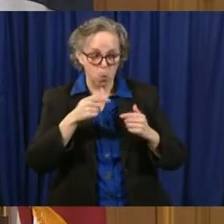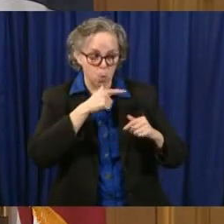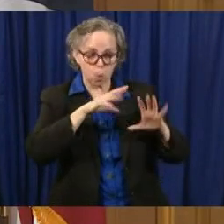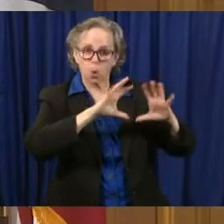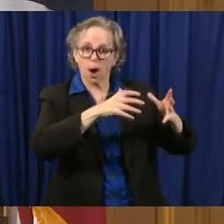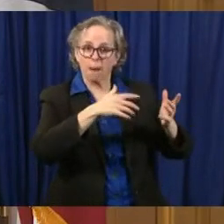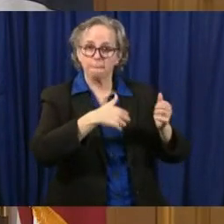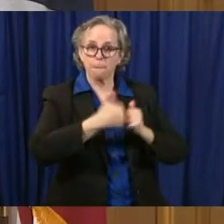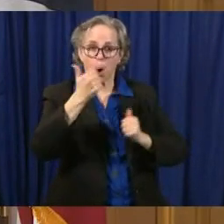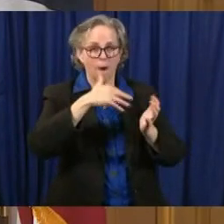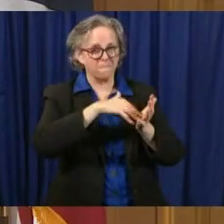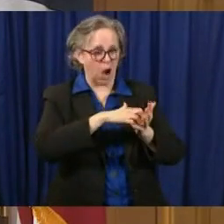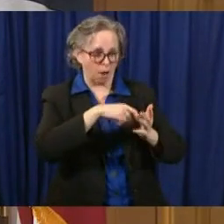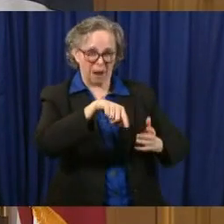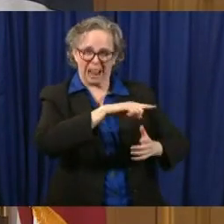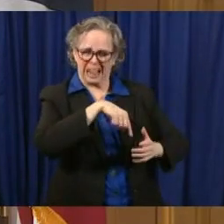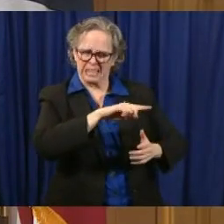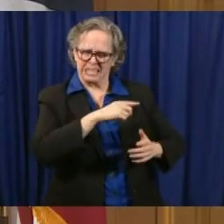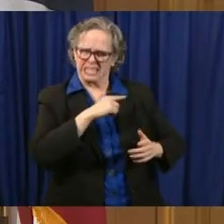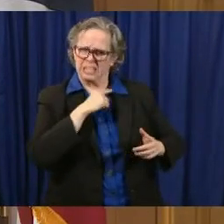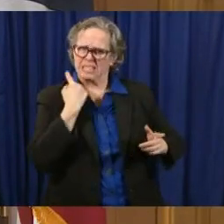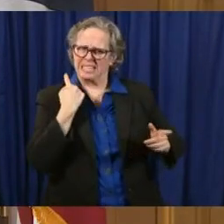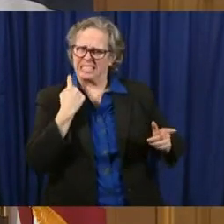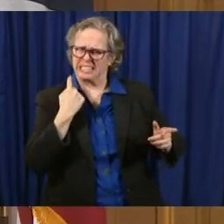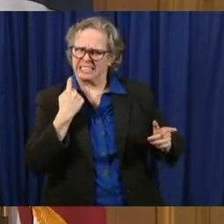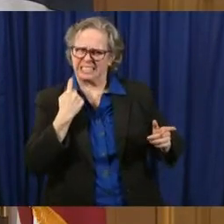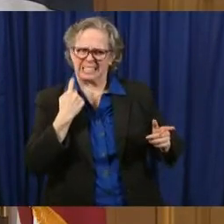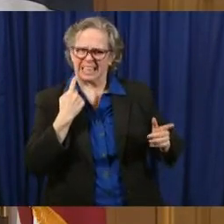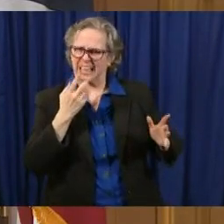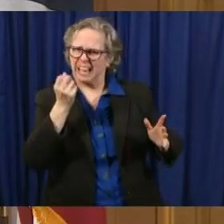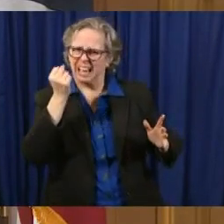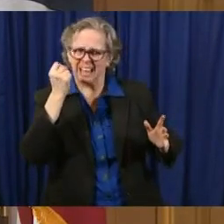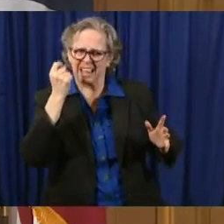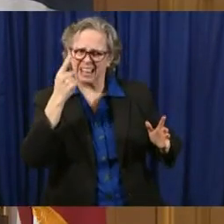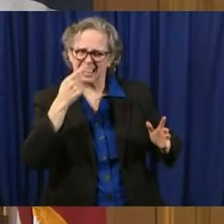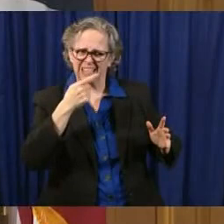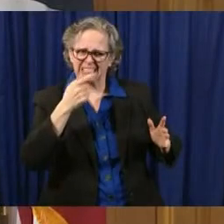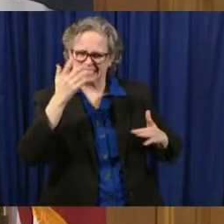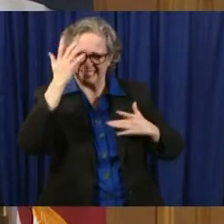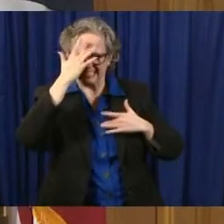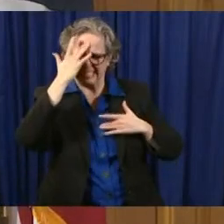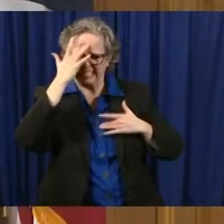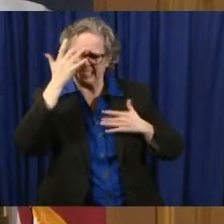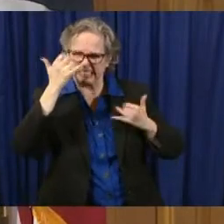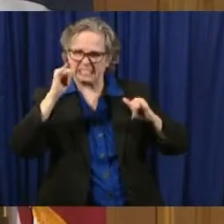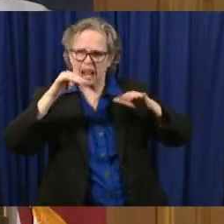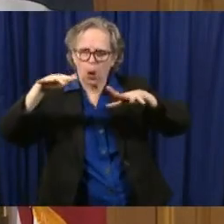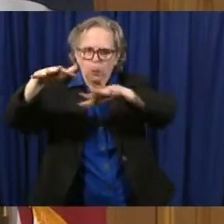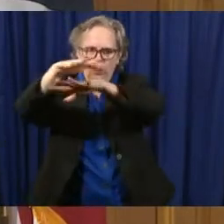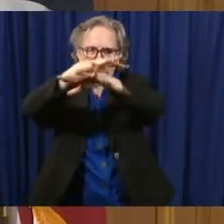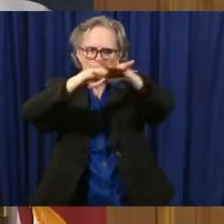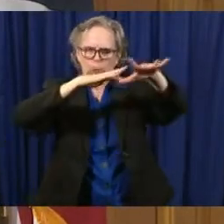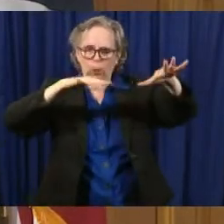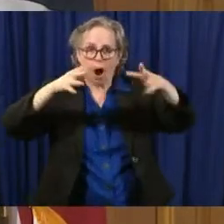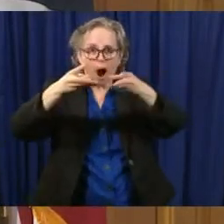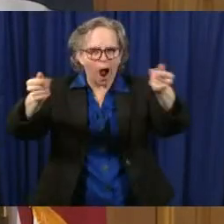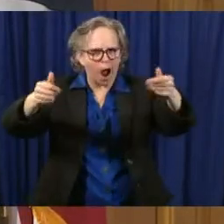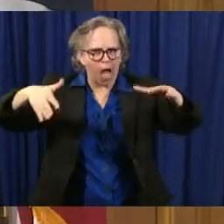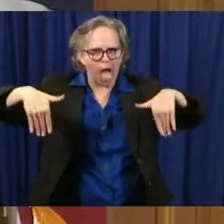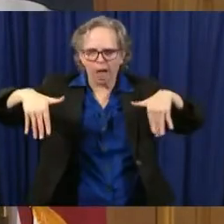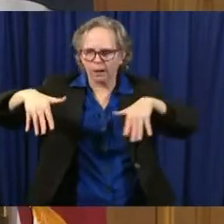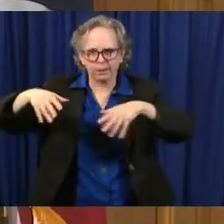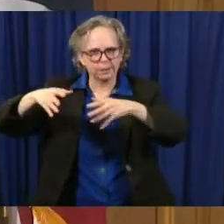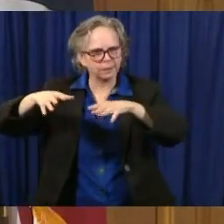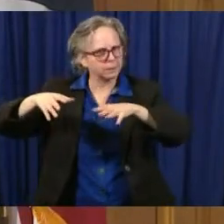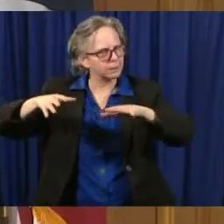that are going to have to understand, will understand, that monster is literally out there. So, you know, we're all